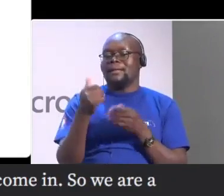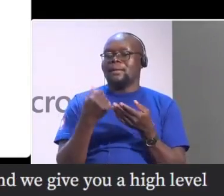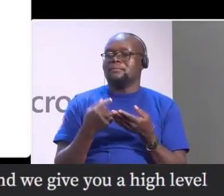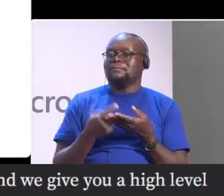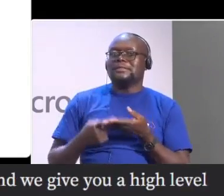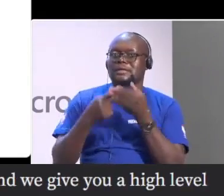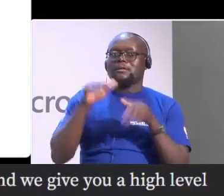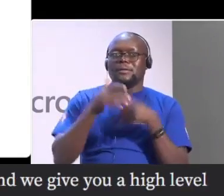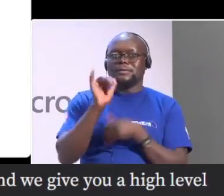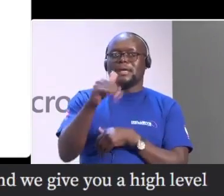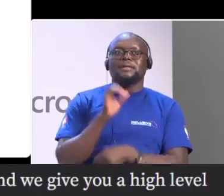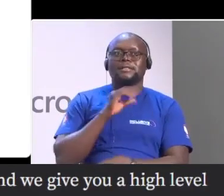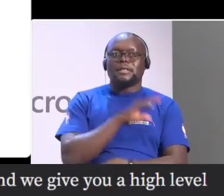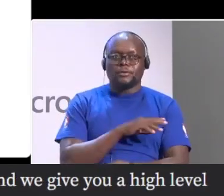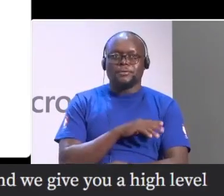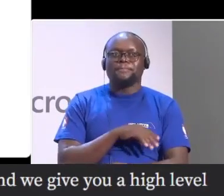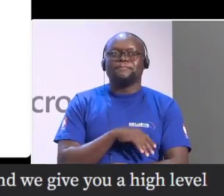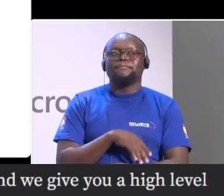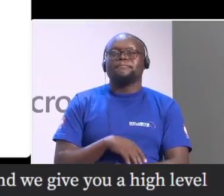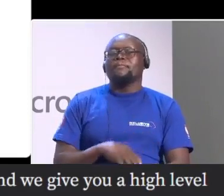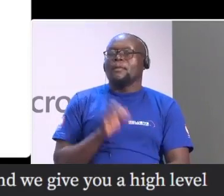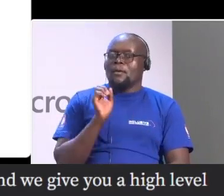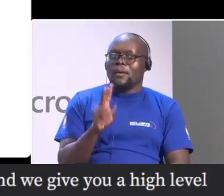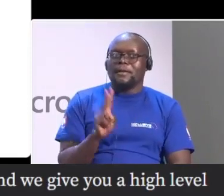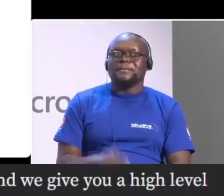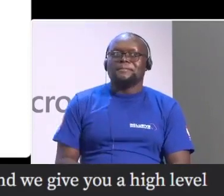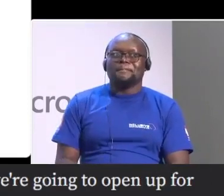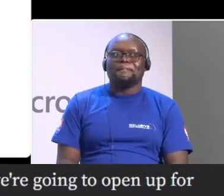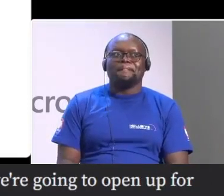sound? Good? All right, let's go. All